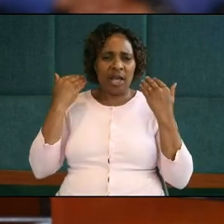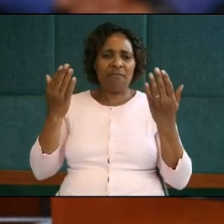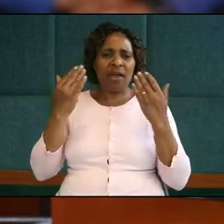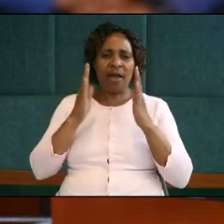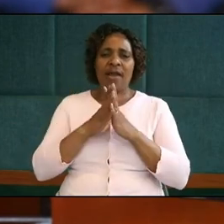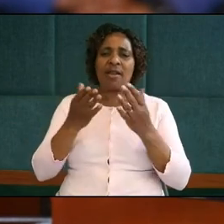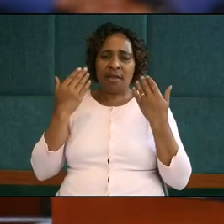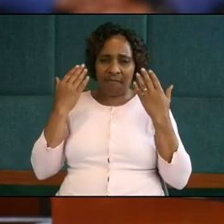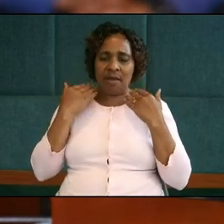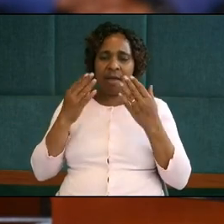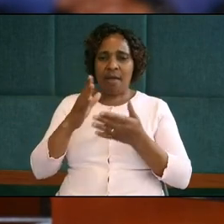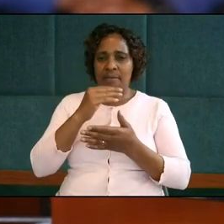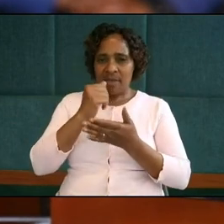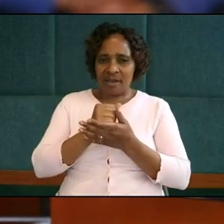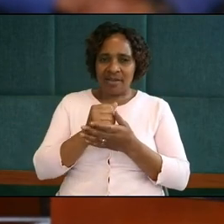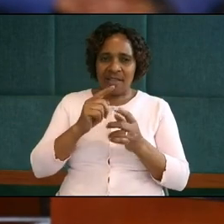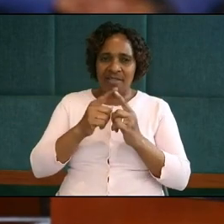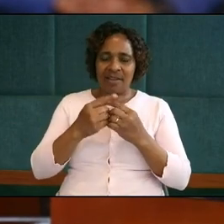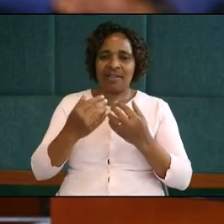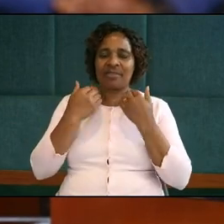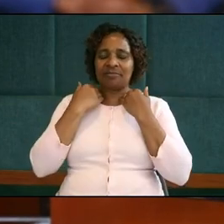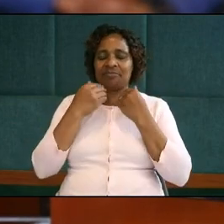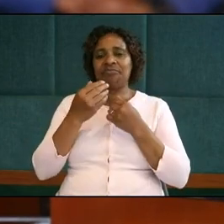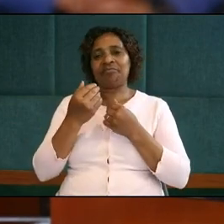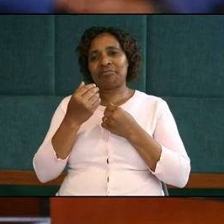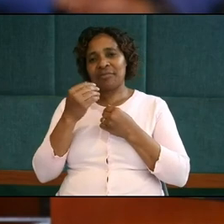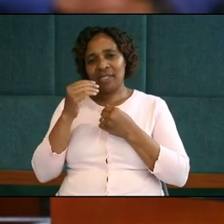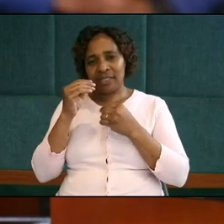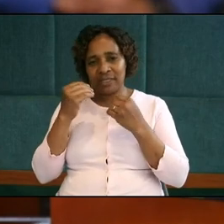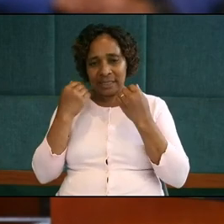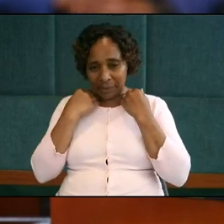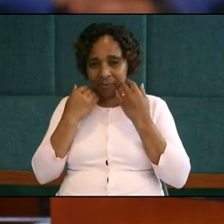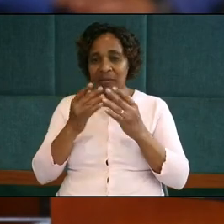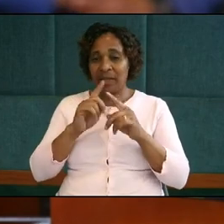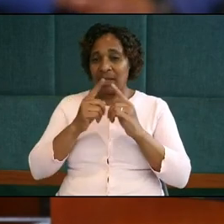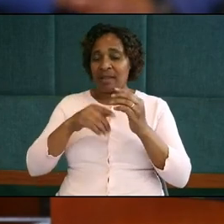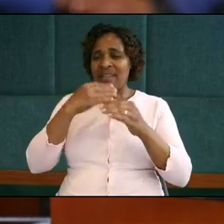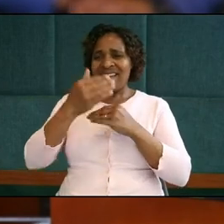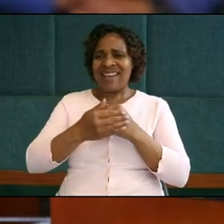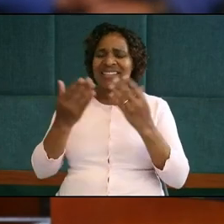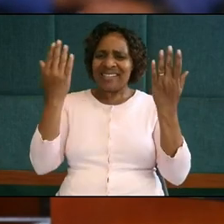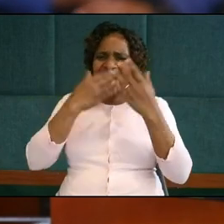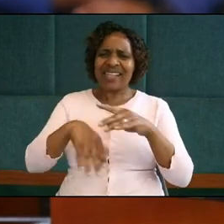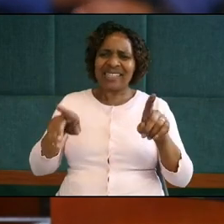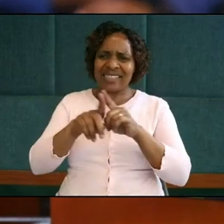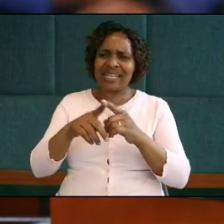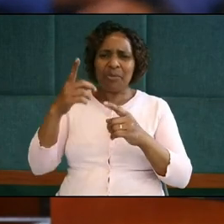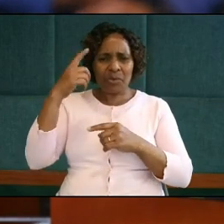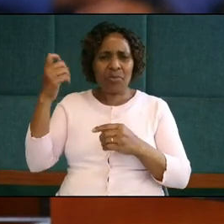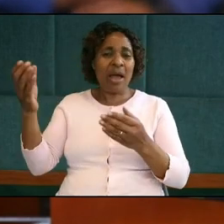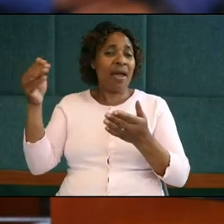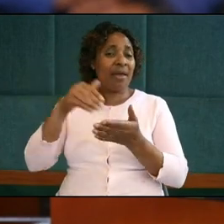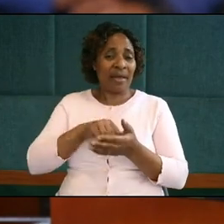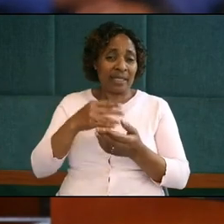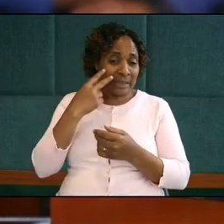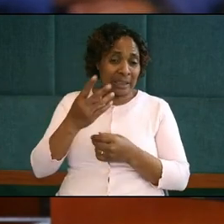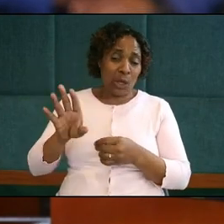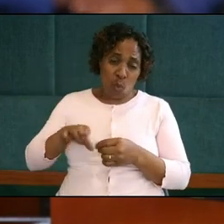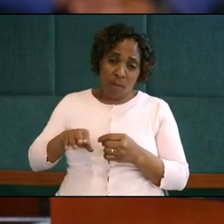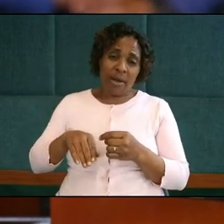Amen." Then she fell asleep. But the next night, she had the same dream again. Again, she saw the